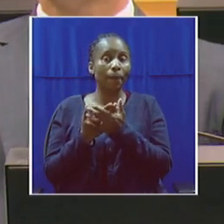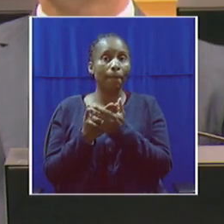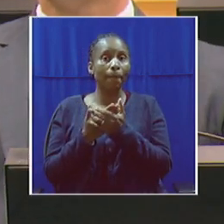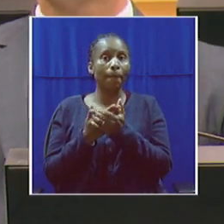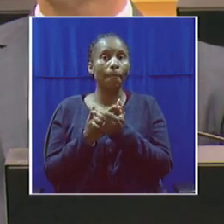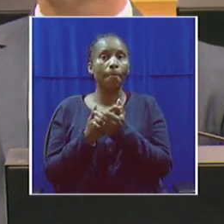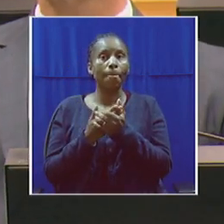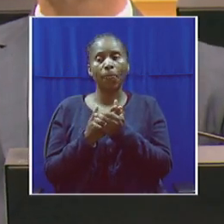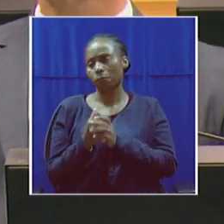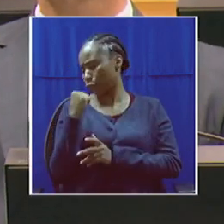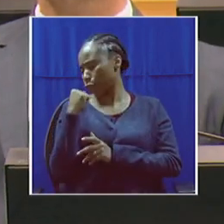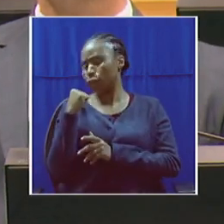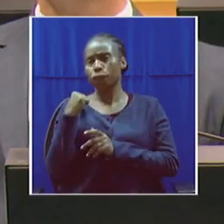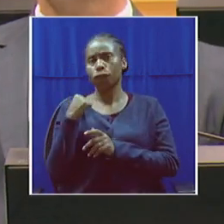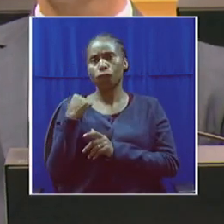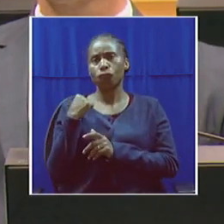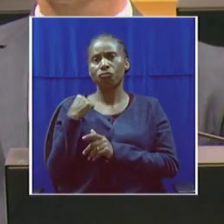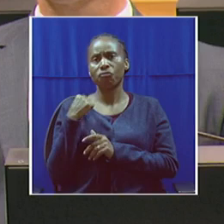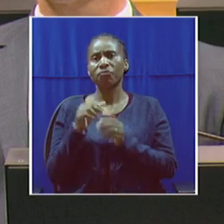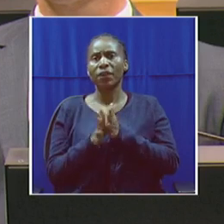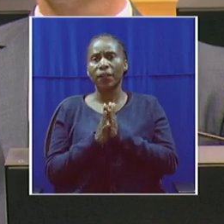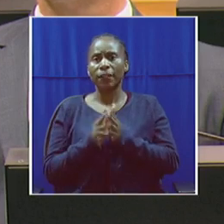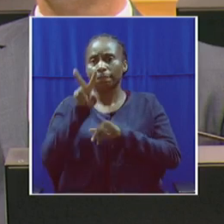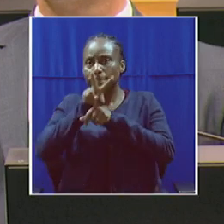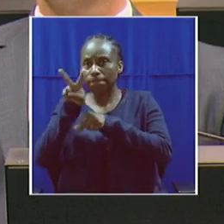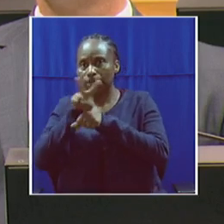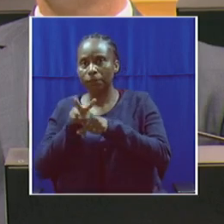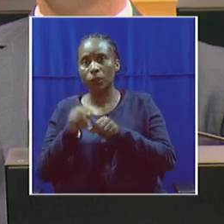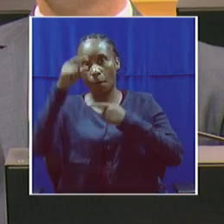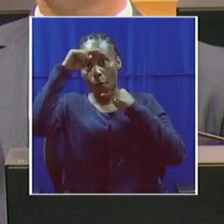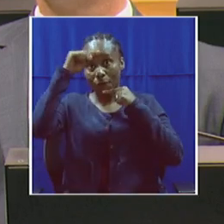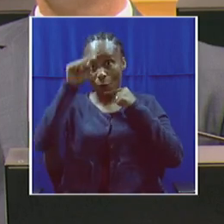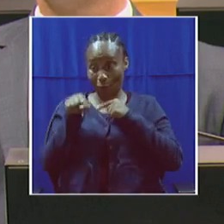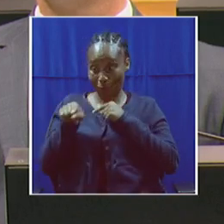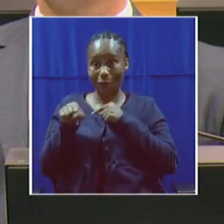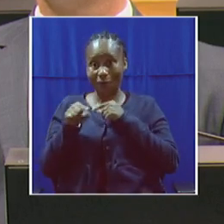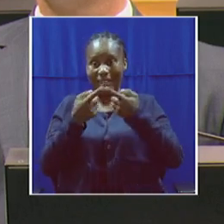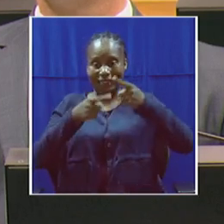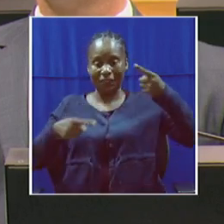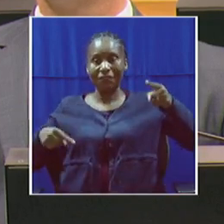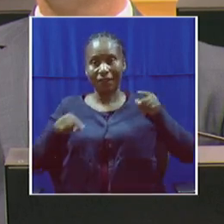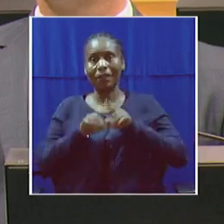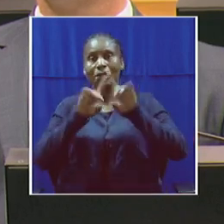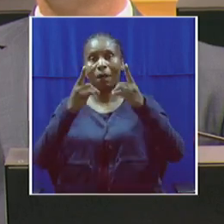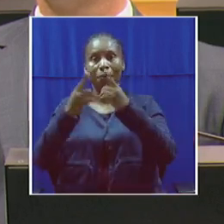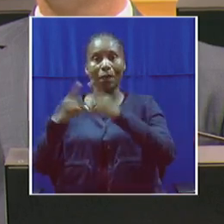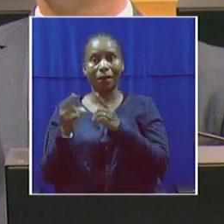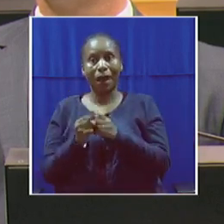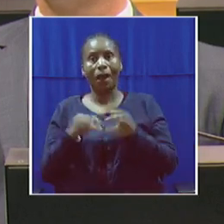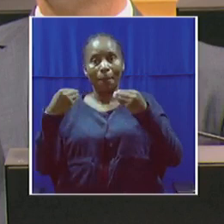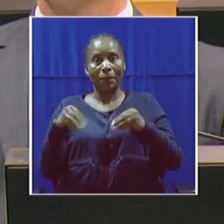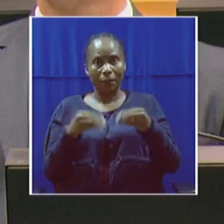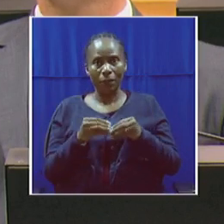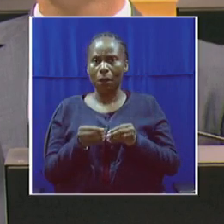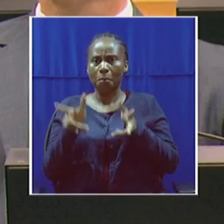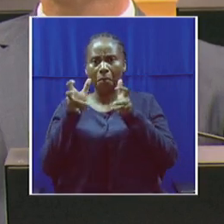on a recent oversight visit by the portfolio Committee of mineral resources and energy to the various departmental entities we uncovered significant